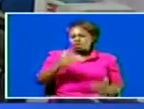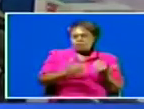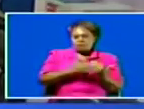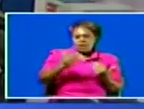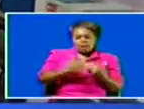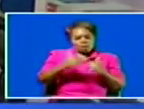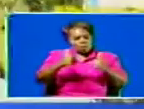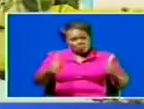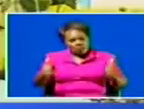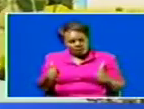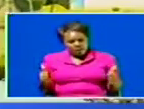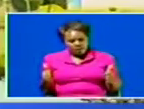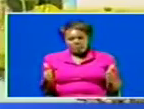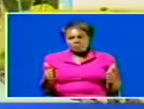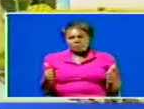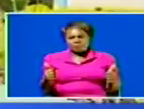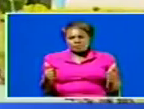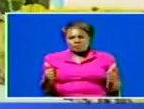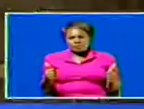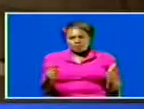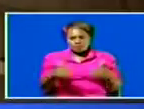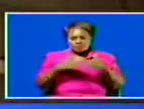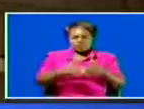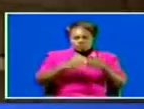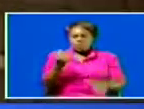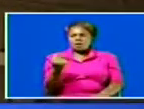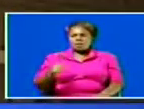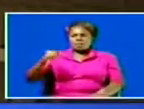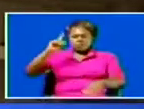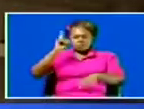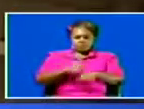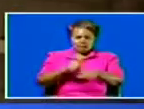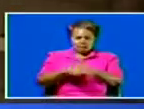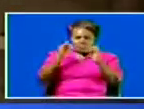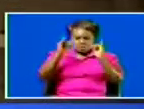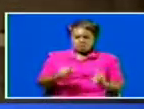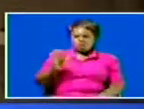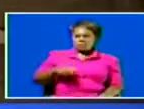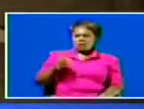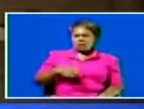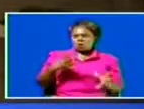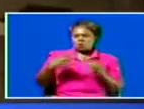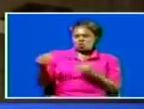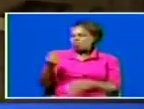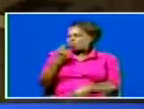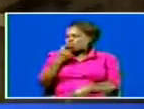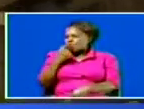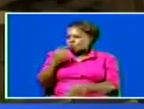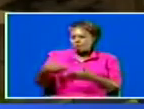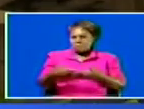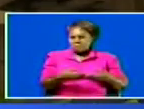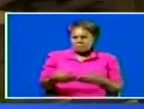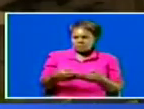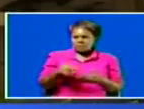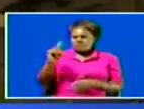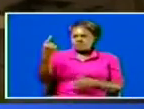our priority. It is said that the sexual assault occurs whenever new mothers move to breastfeed their newborn children located